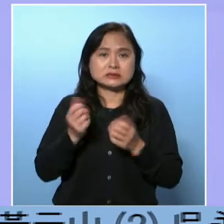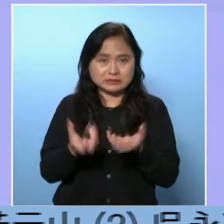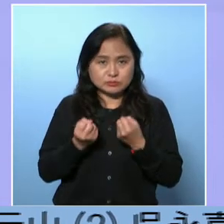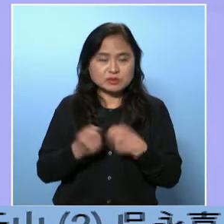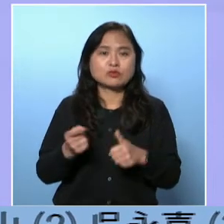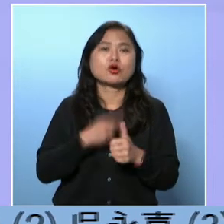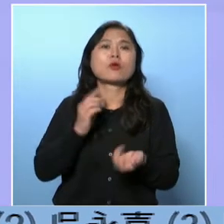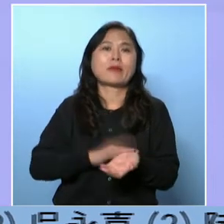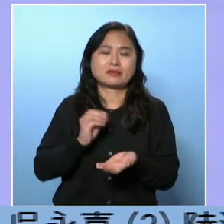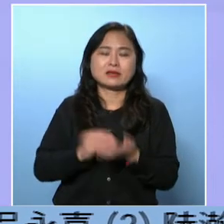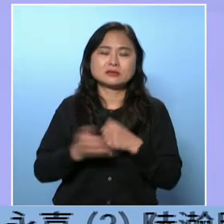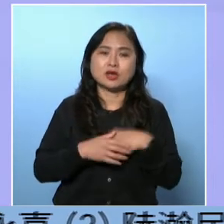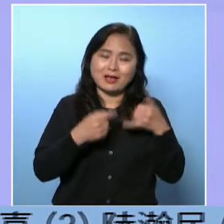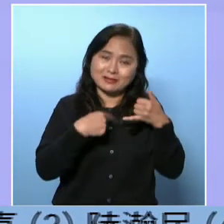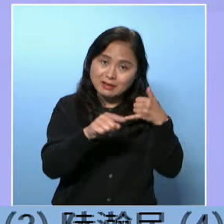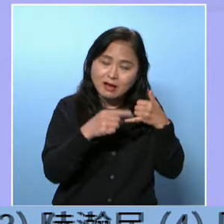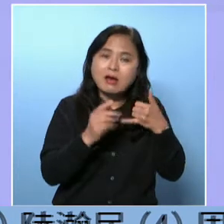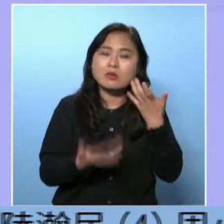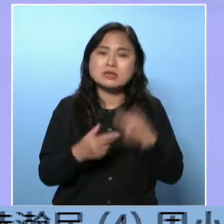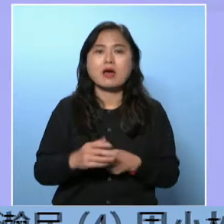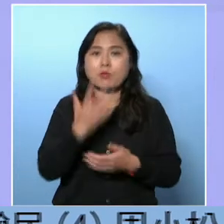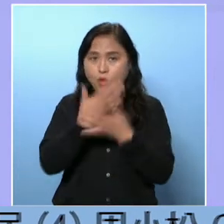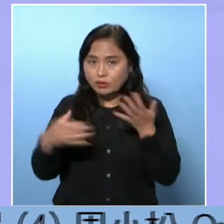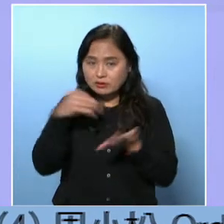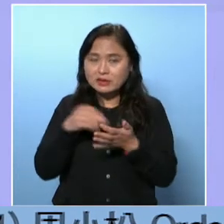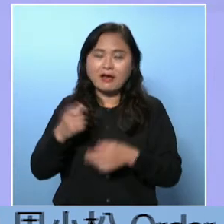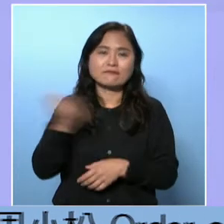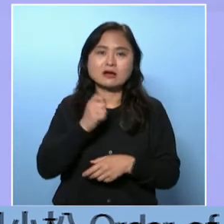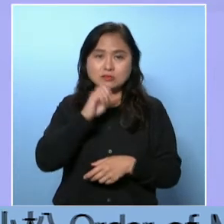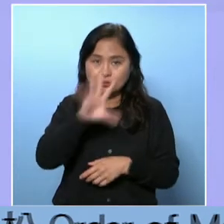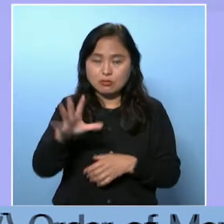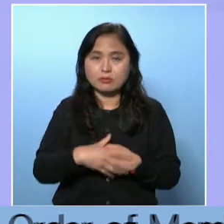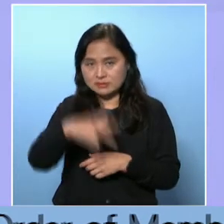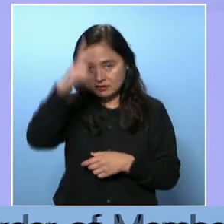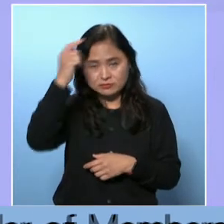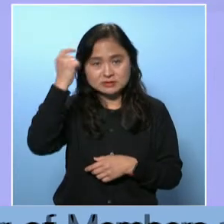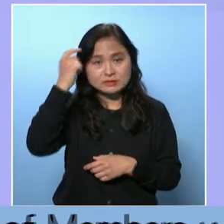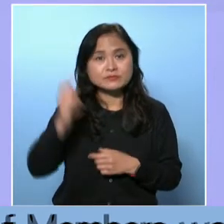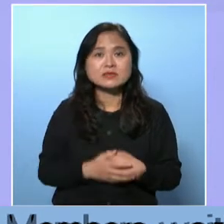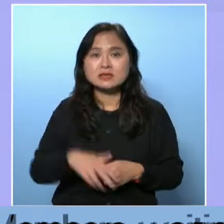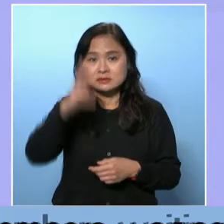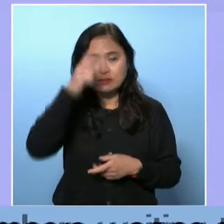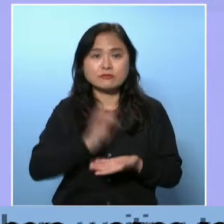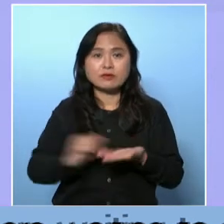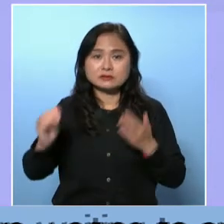accept preliminary positive cases and allow them to report to